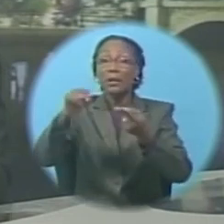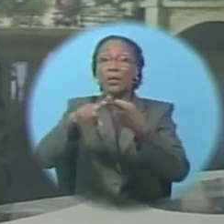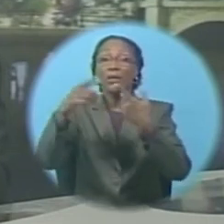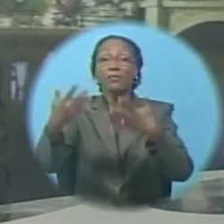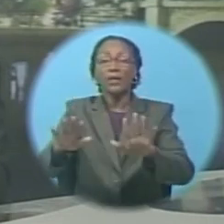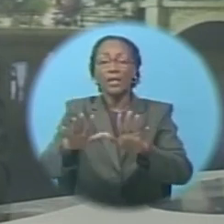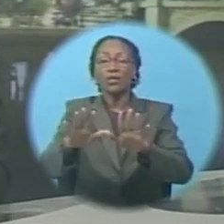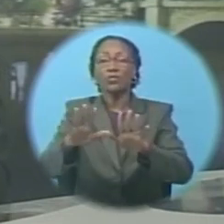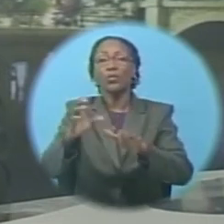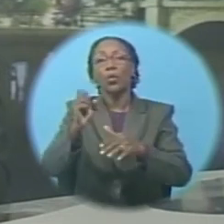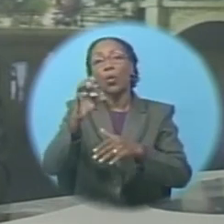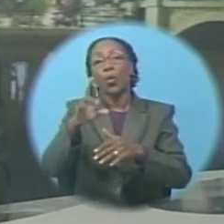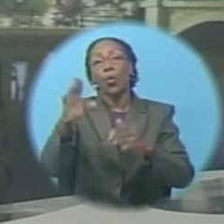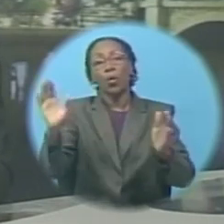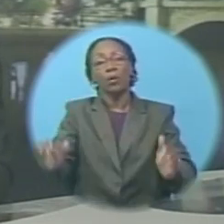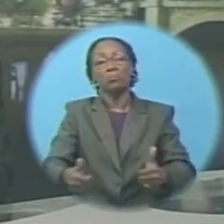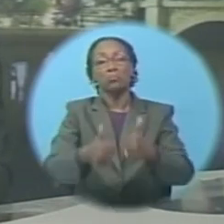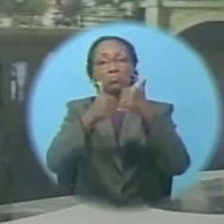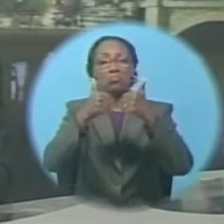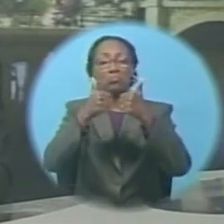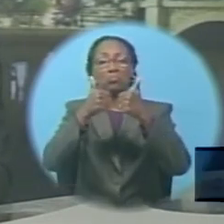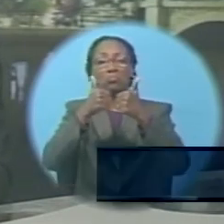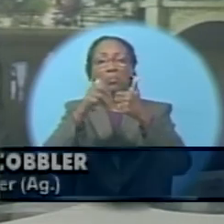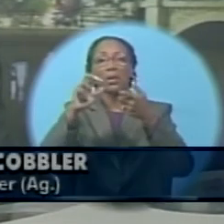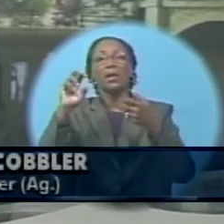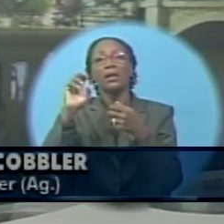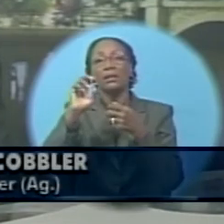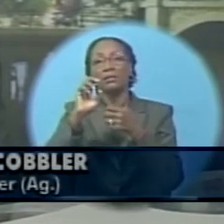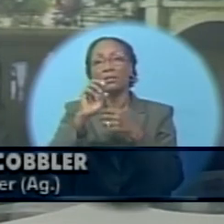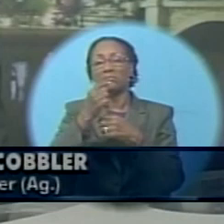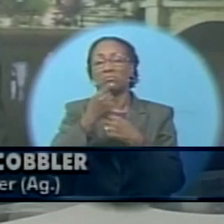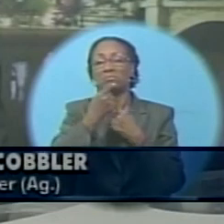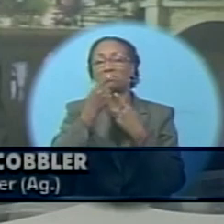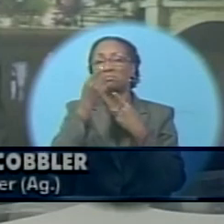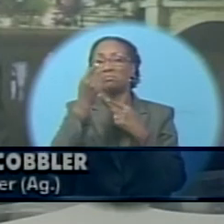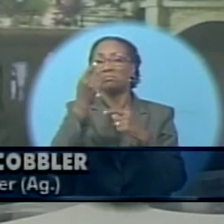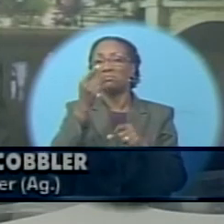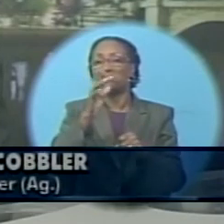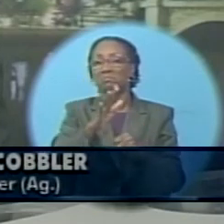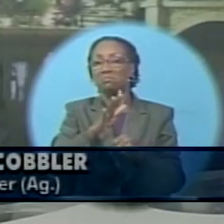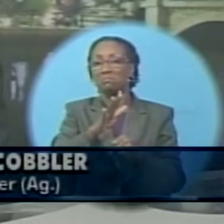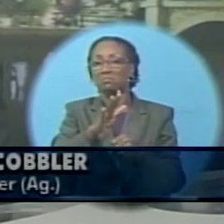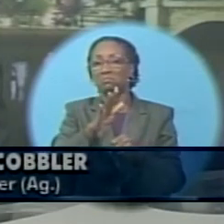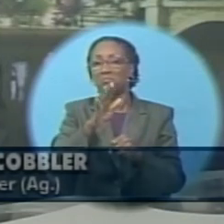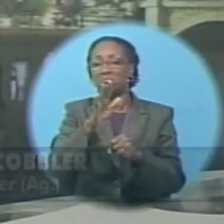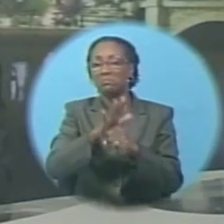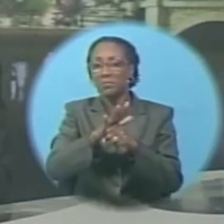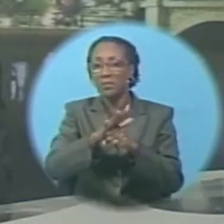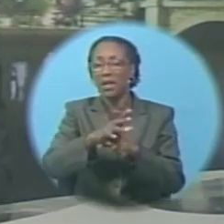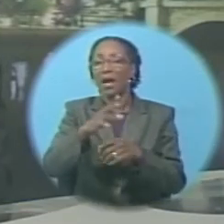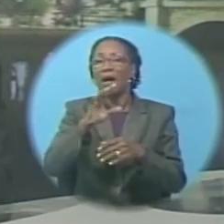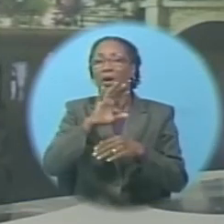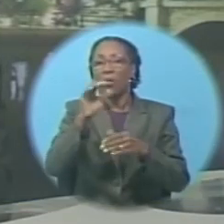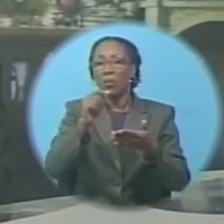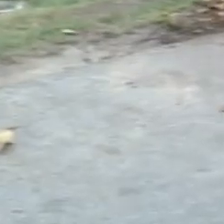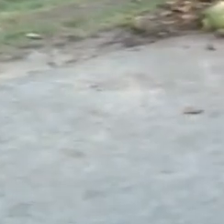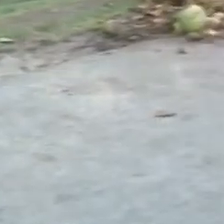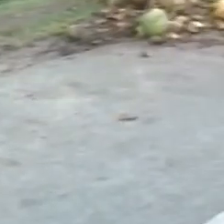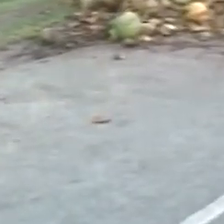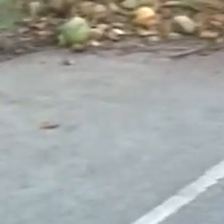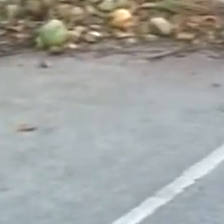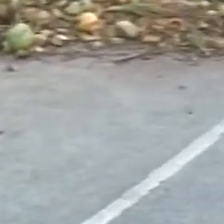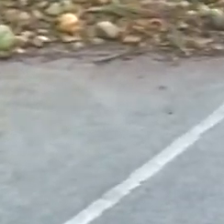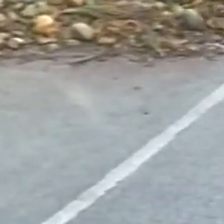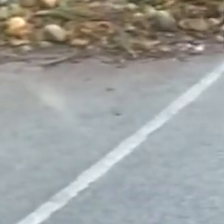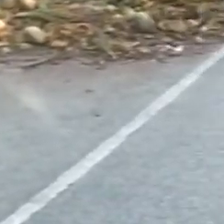or face the consequences. This message from the Royal Barbados Police Force. Public Relations Officer Acting Inspector Roland